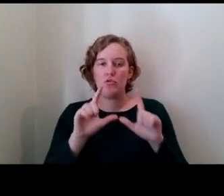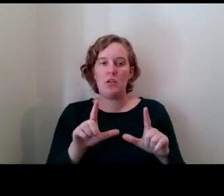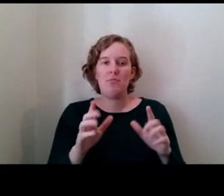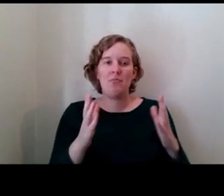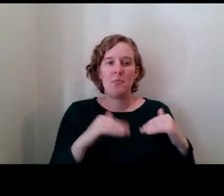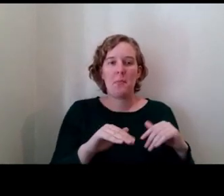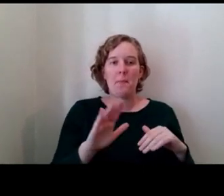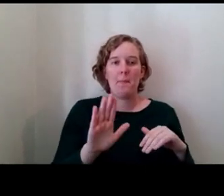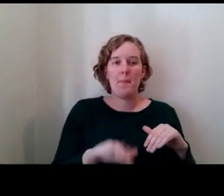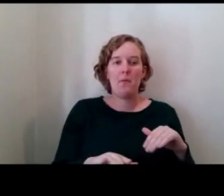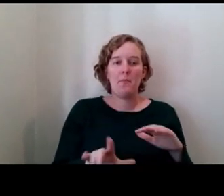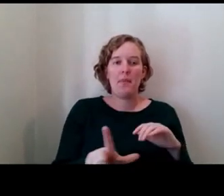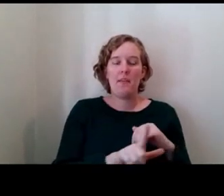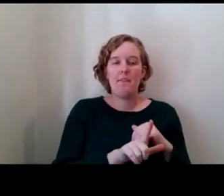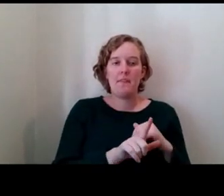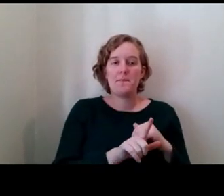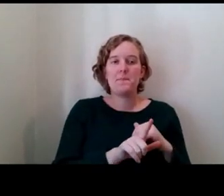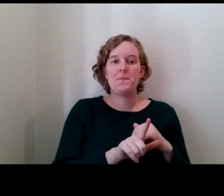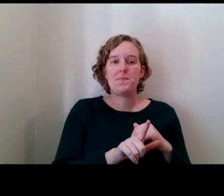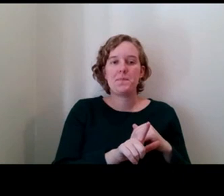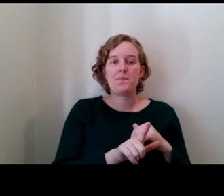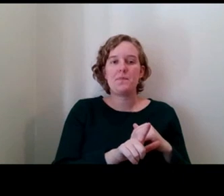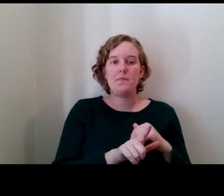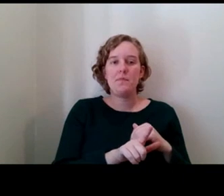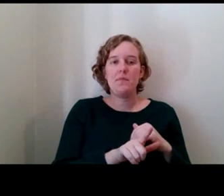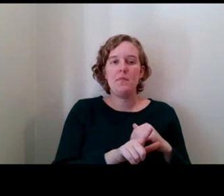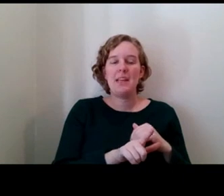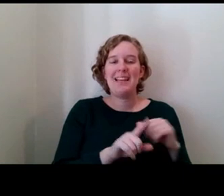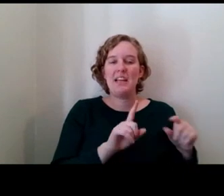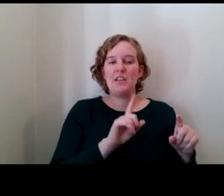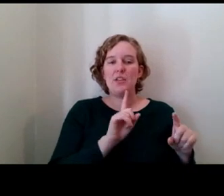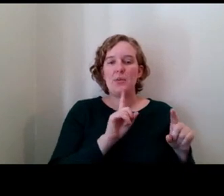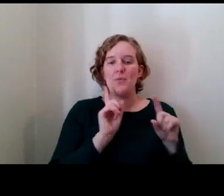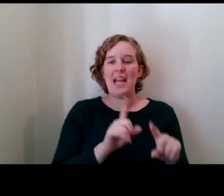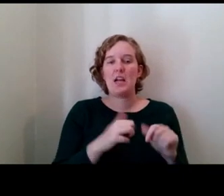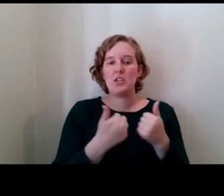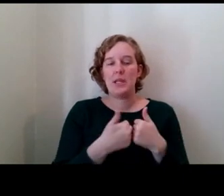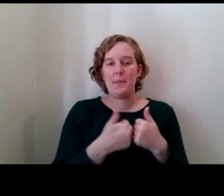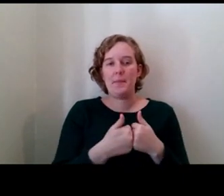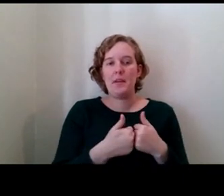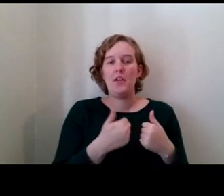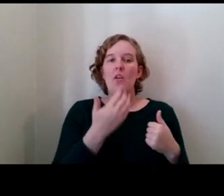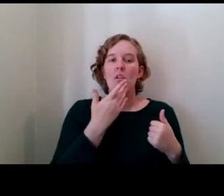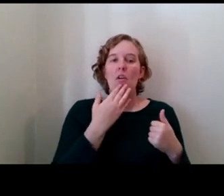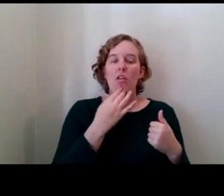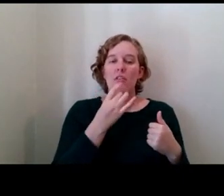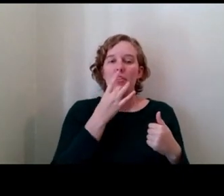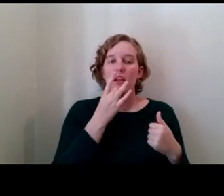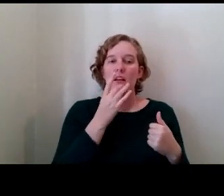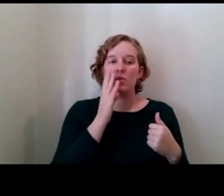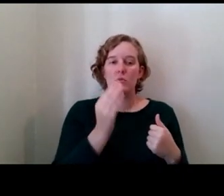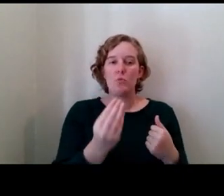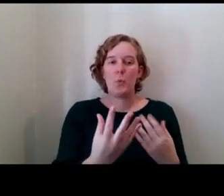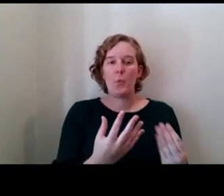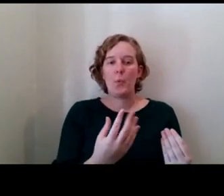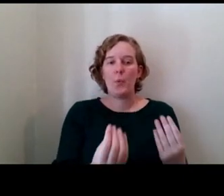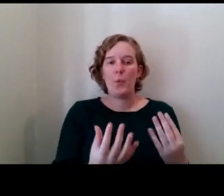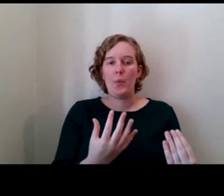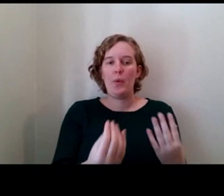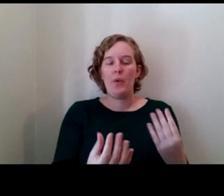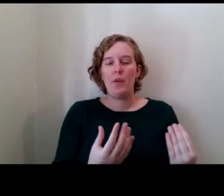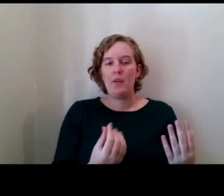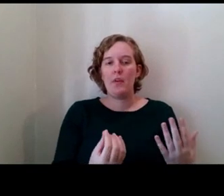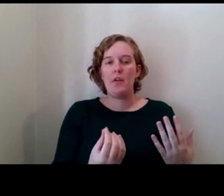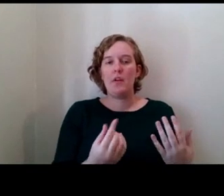This in the bottom left is it's a reaction game. So coloured lights would light up suddenly at the